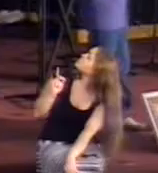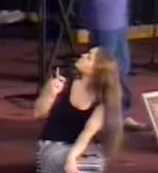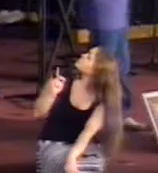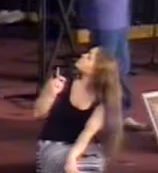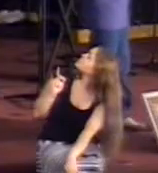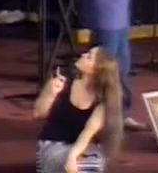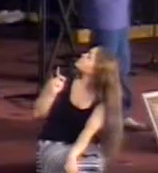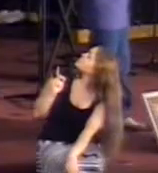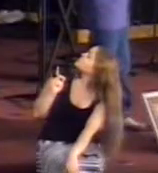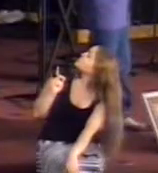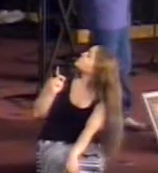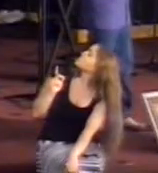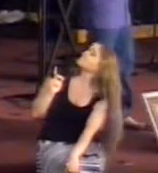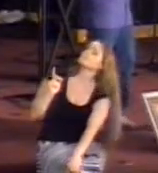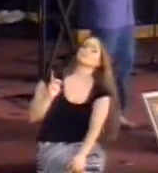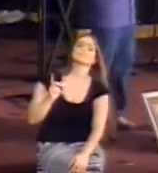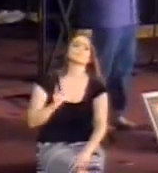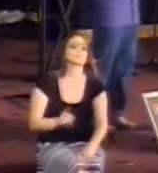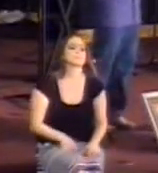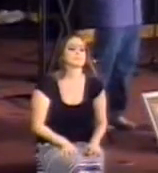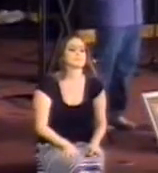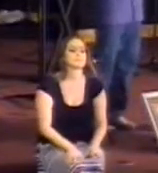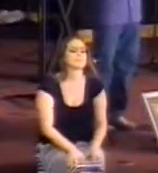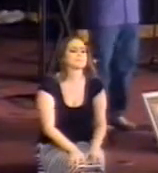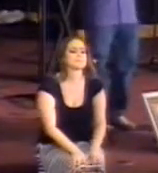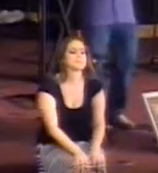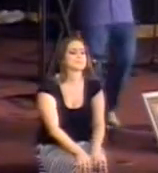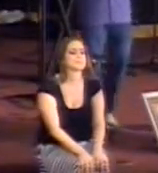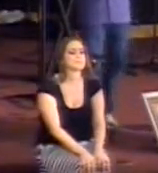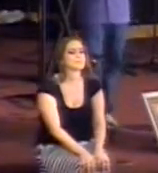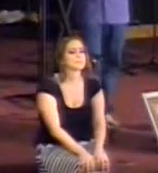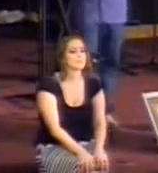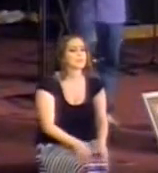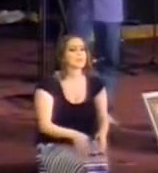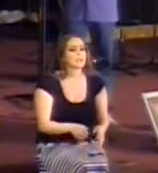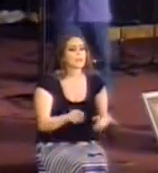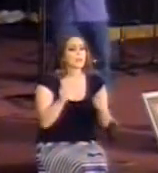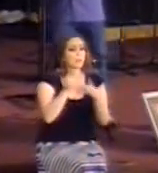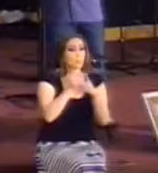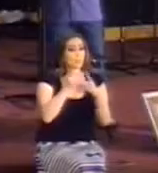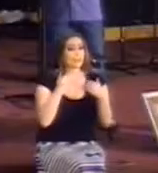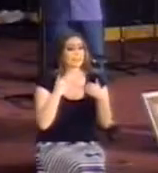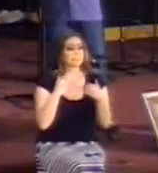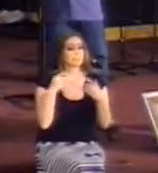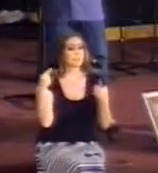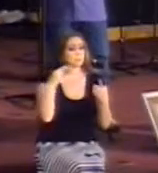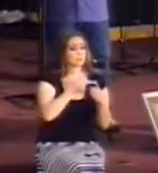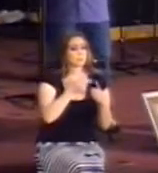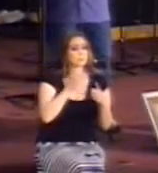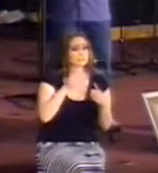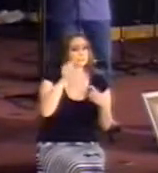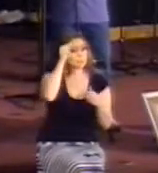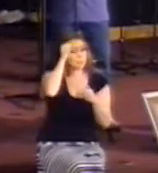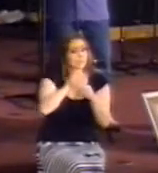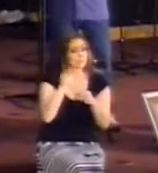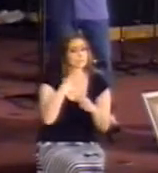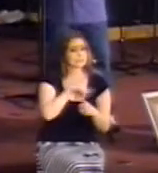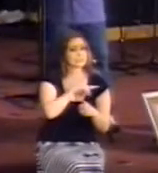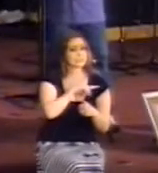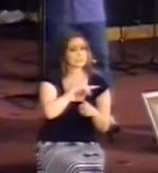spirit which he has made to dwell in you. So not only does the word have a purpose, he reminds us that he gave us the indwelling of his